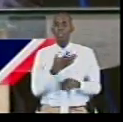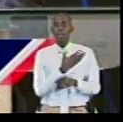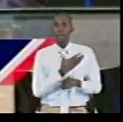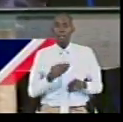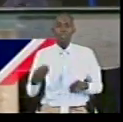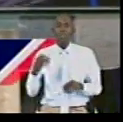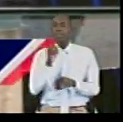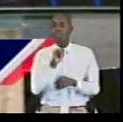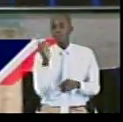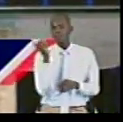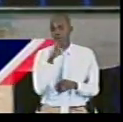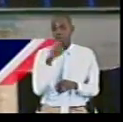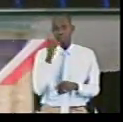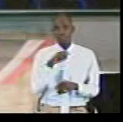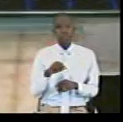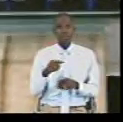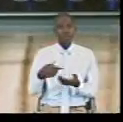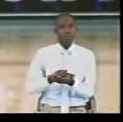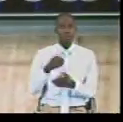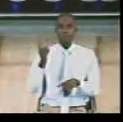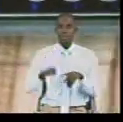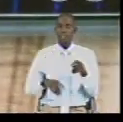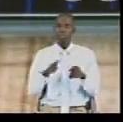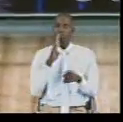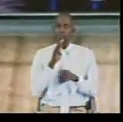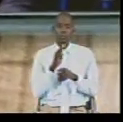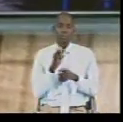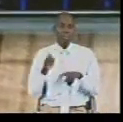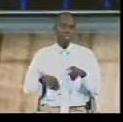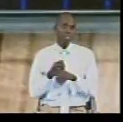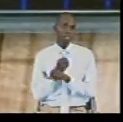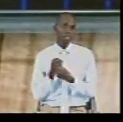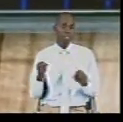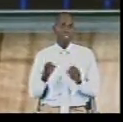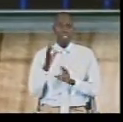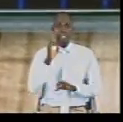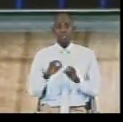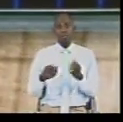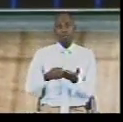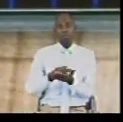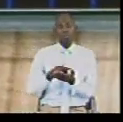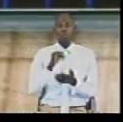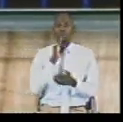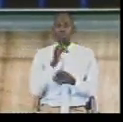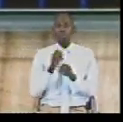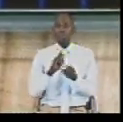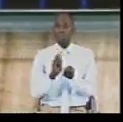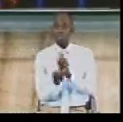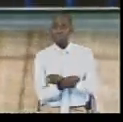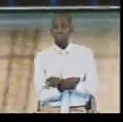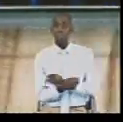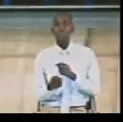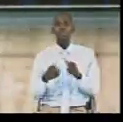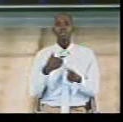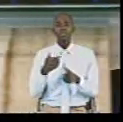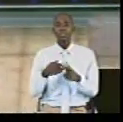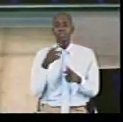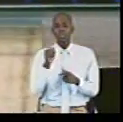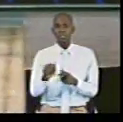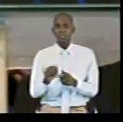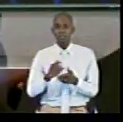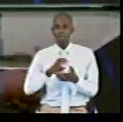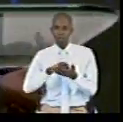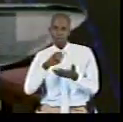save. If the gospel is changed, a modified gospel cannot save. If the gospel